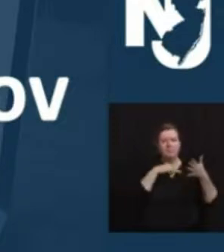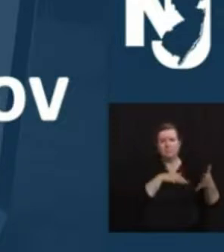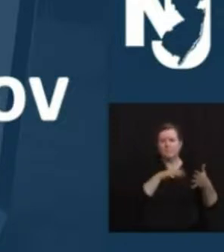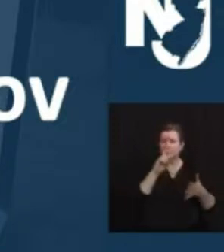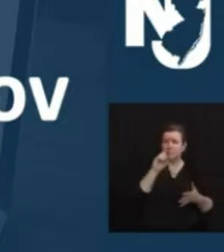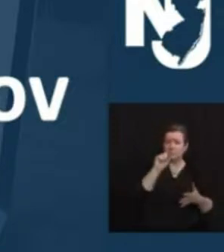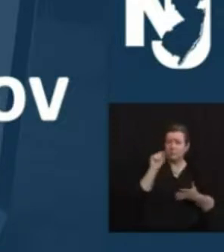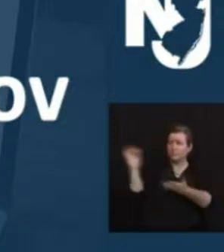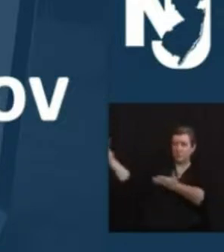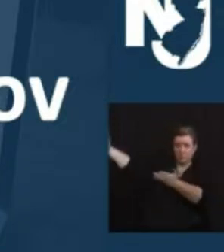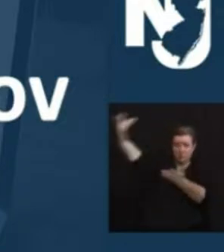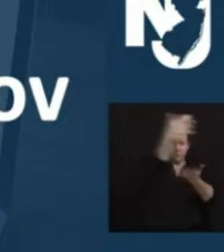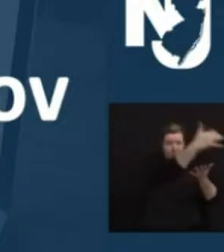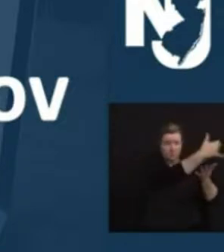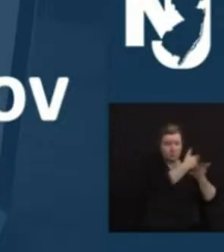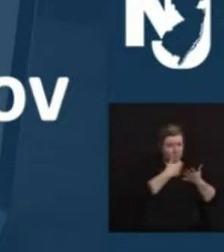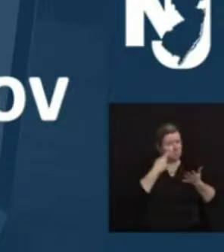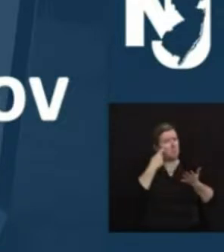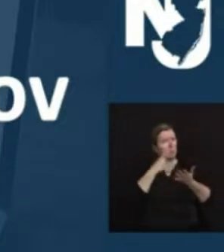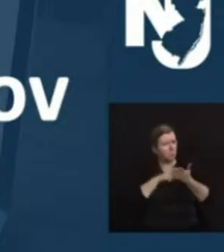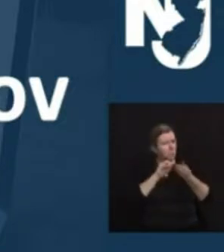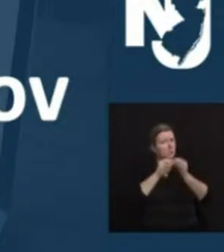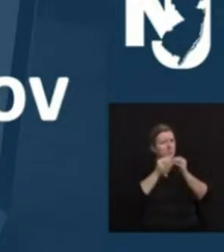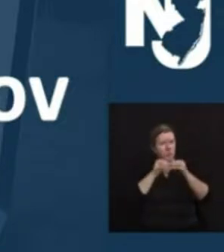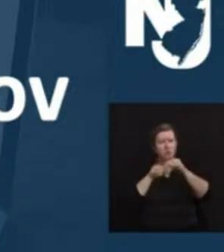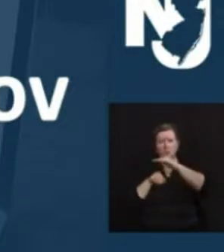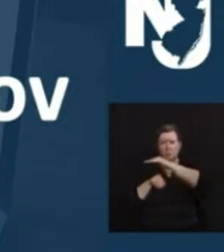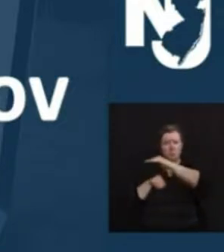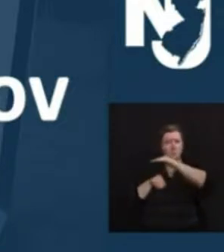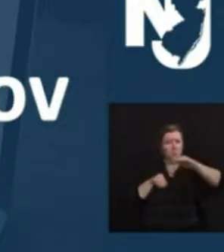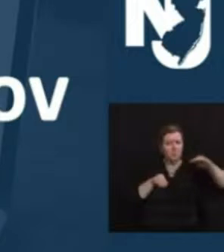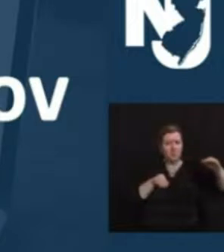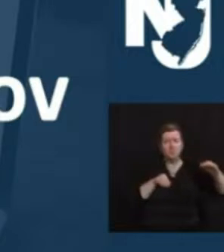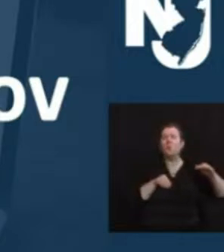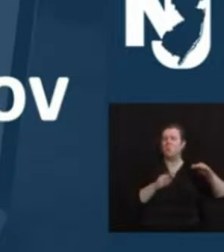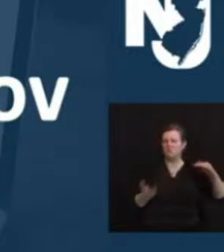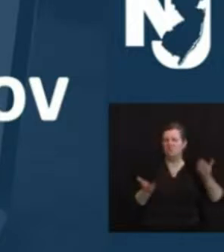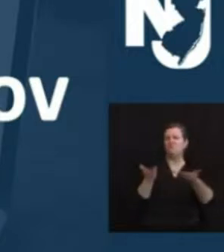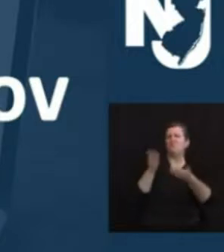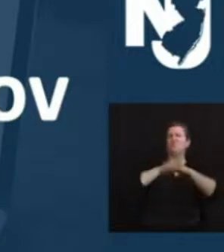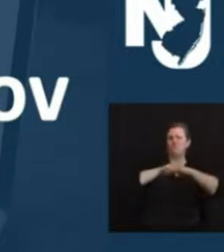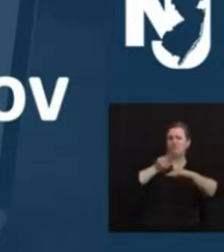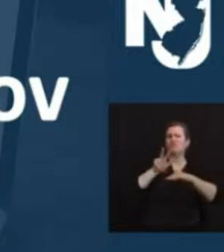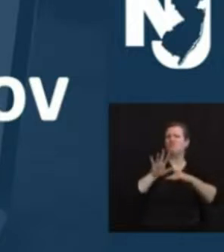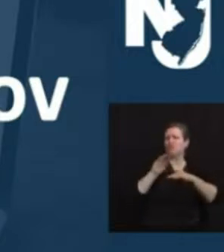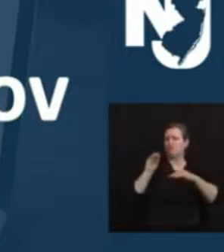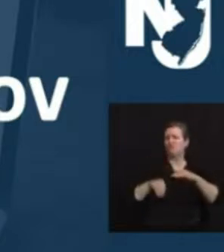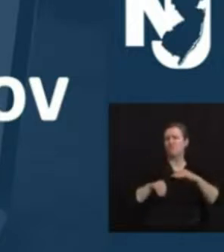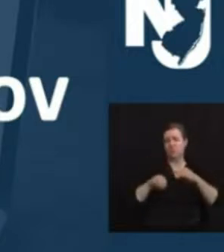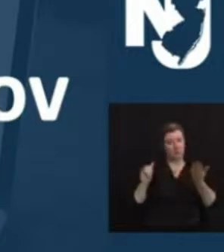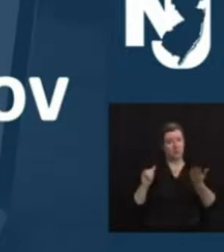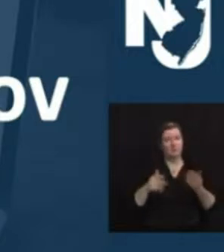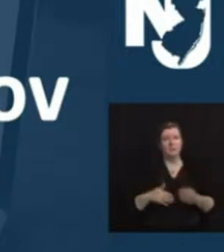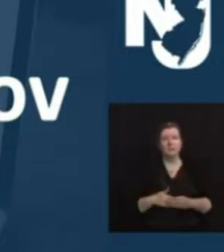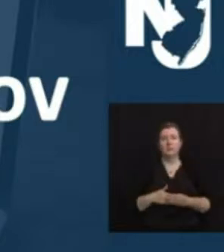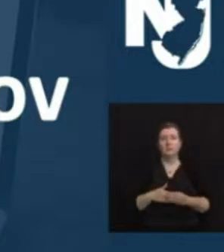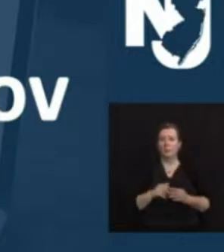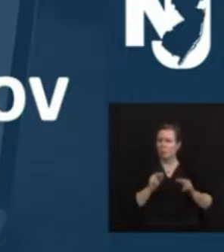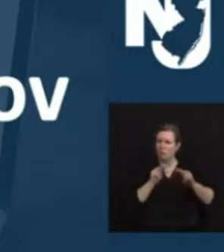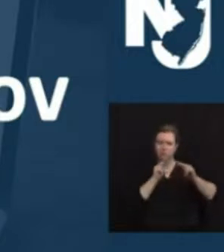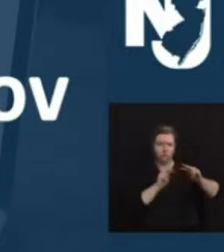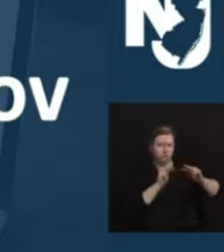of you have put in. And again, we're watching this, and we'll continue to watch it very, very closely, particularly with these